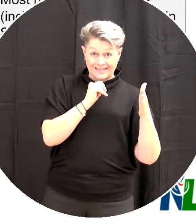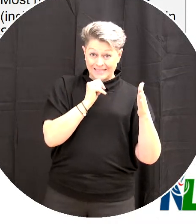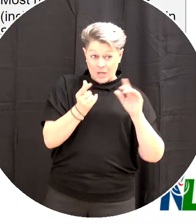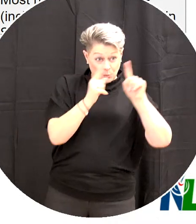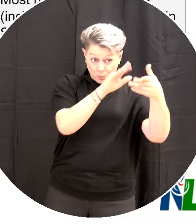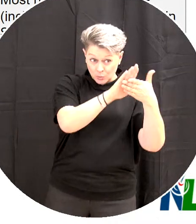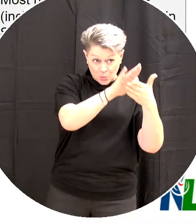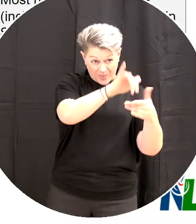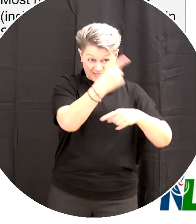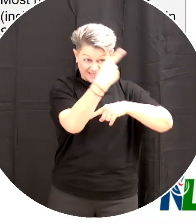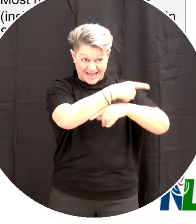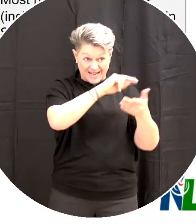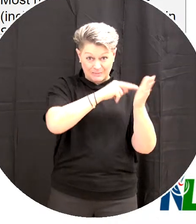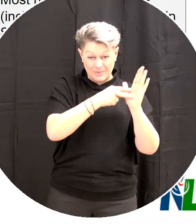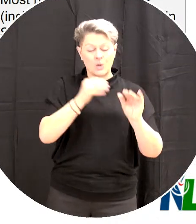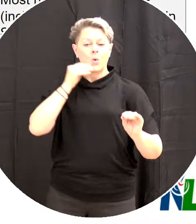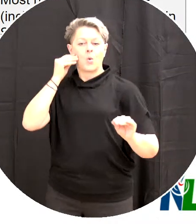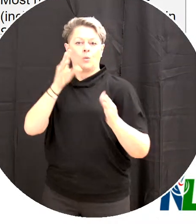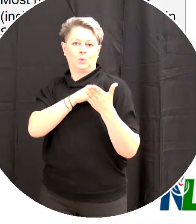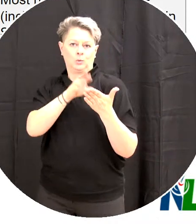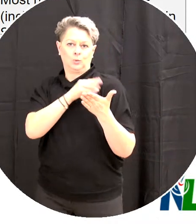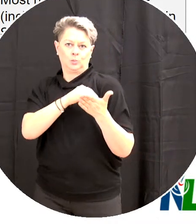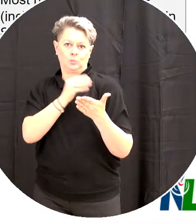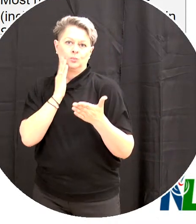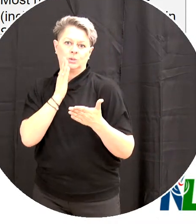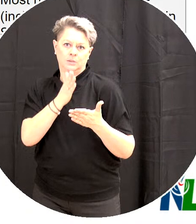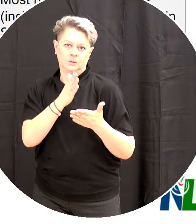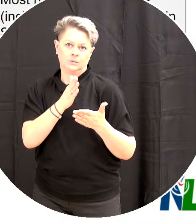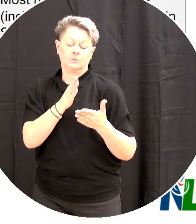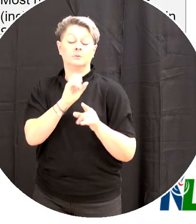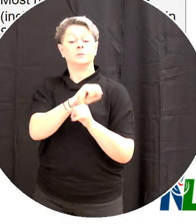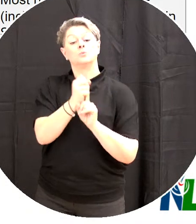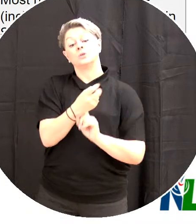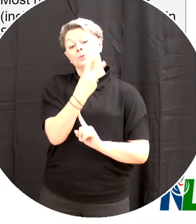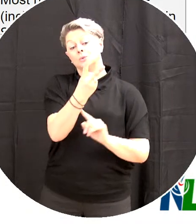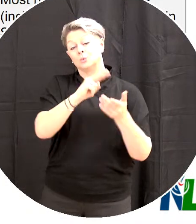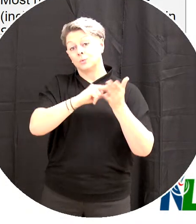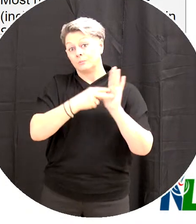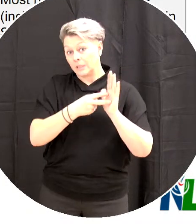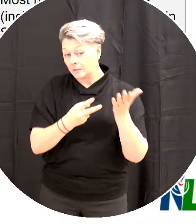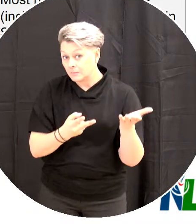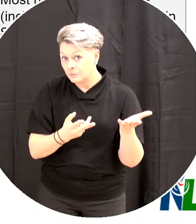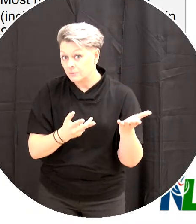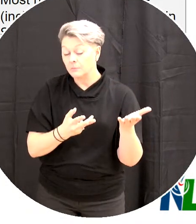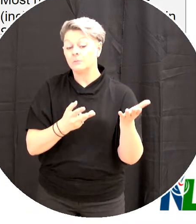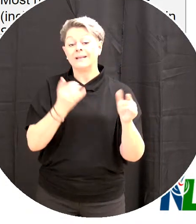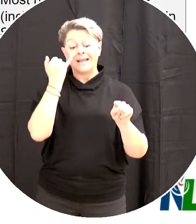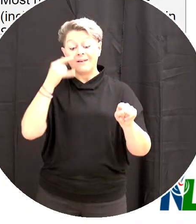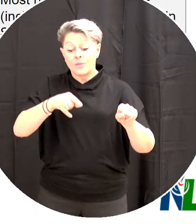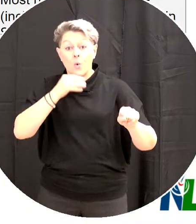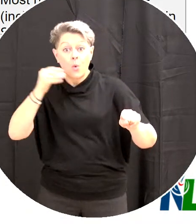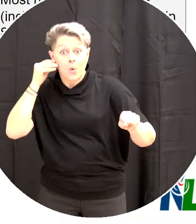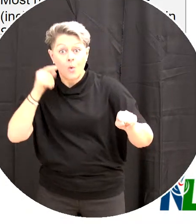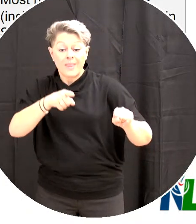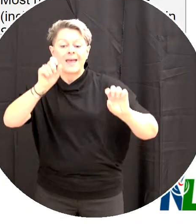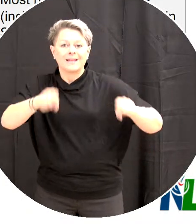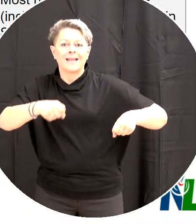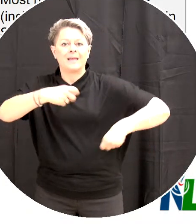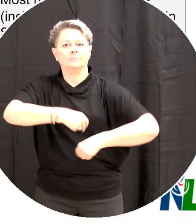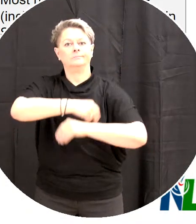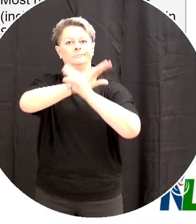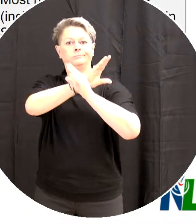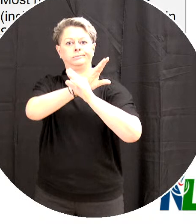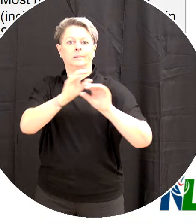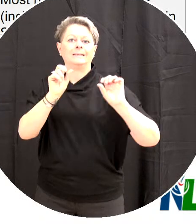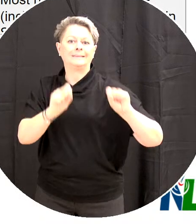home. Scenario 2 has, however, been modified to allow the students at home to connect virtually with